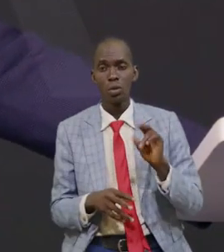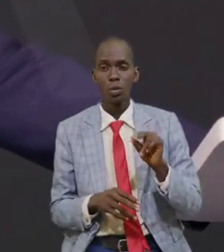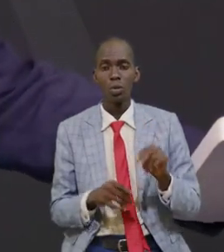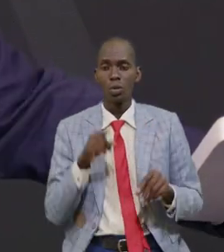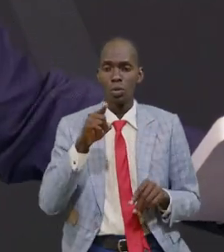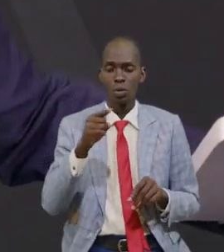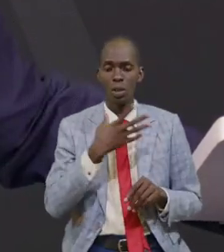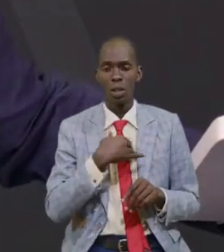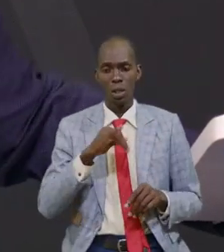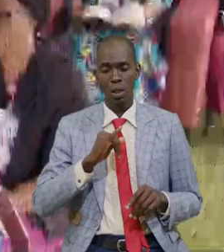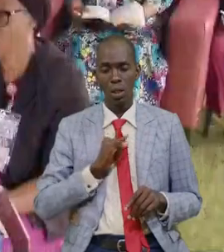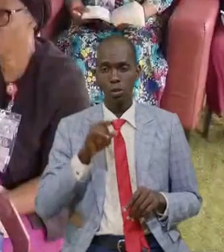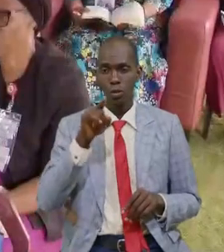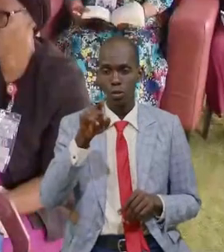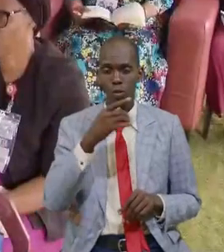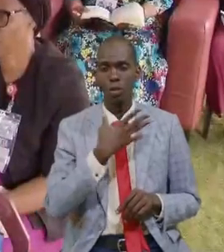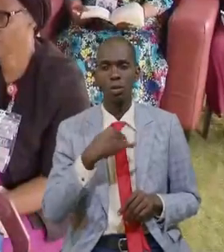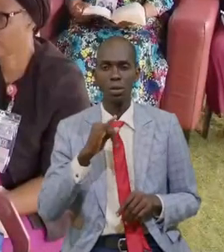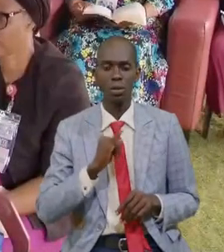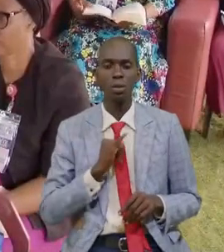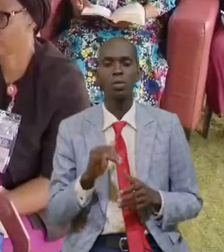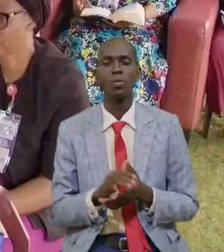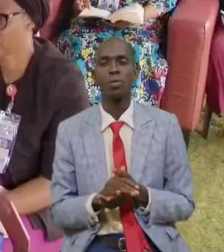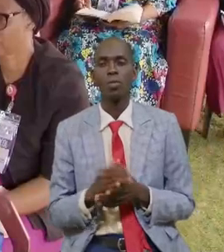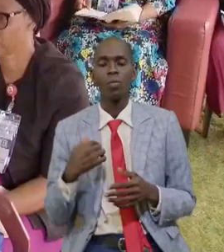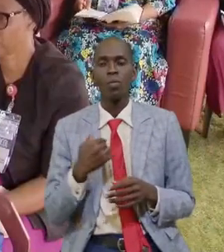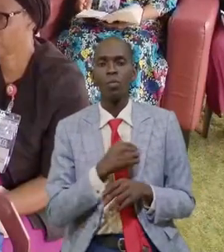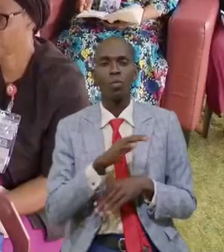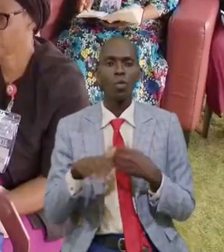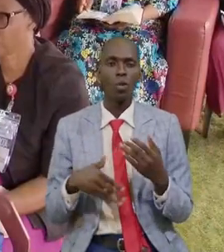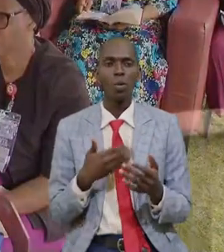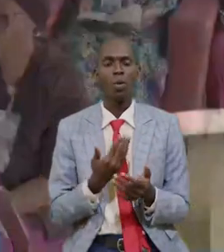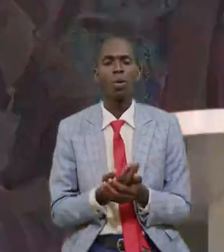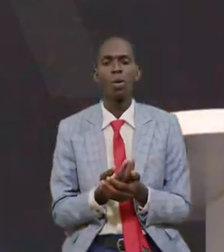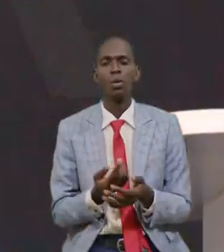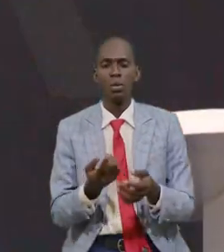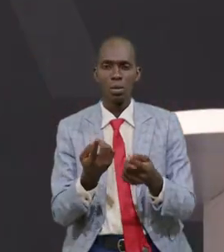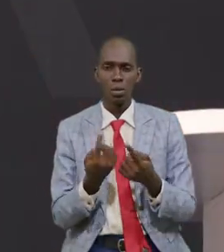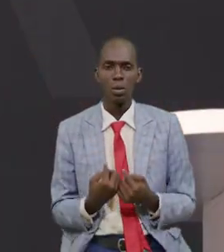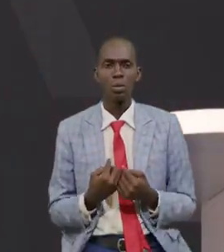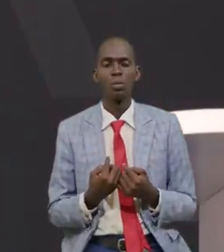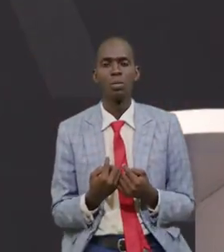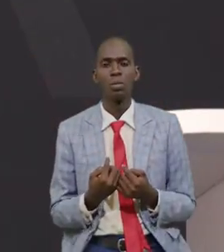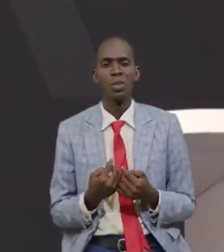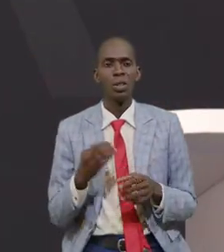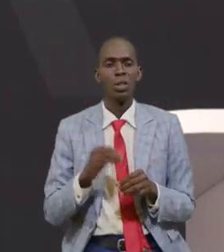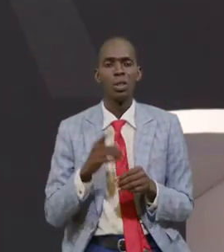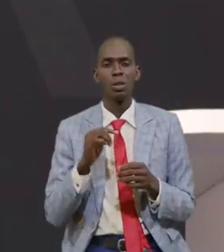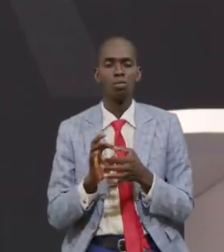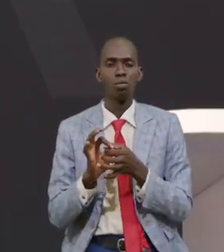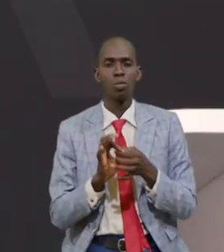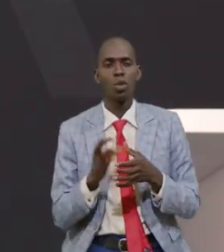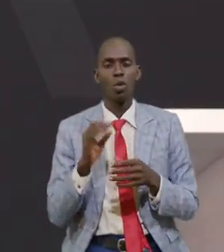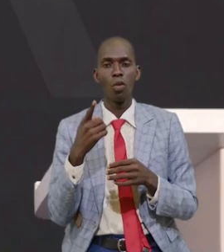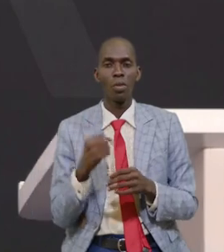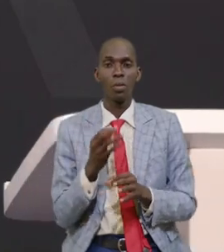I. I said you and I. We all, until we all come in the unity of the